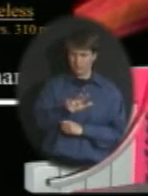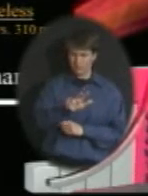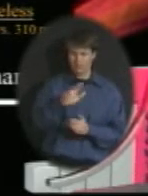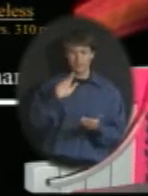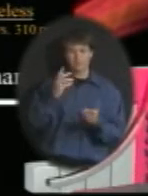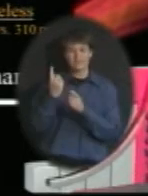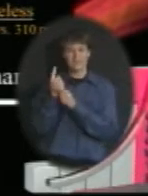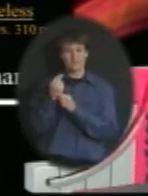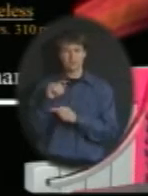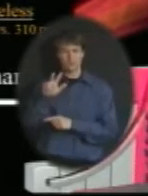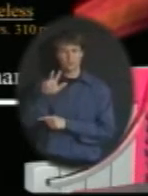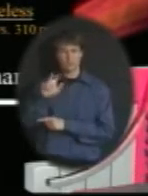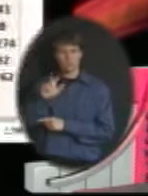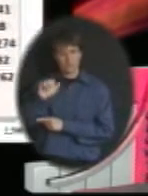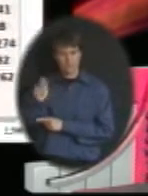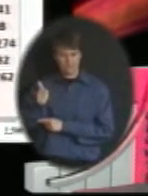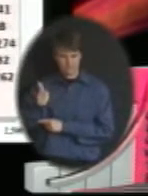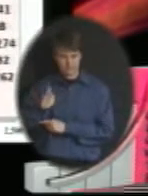year.